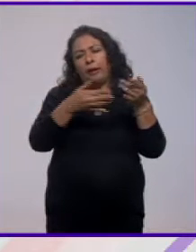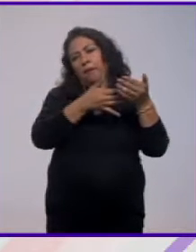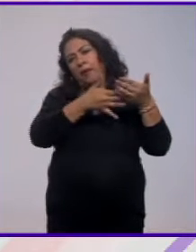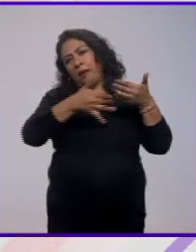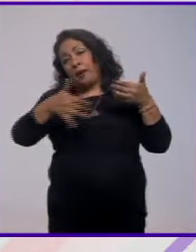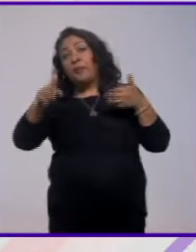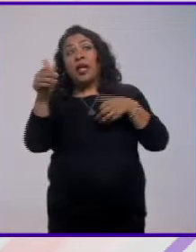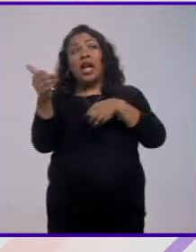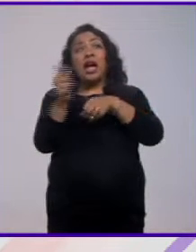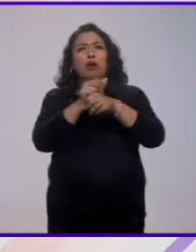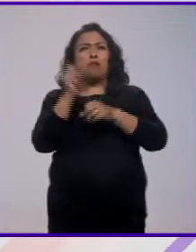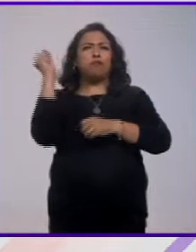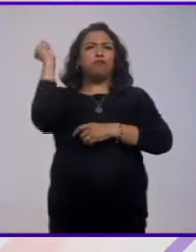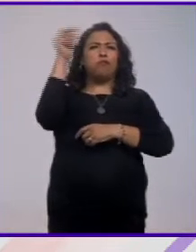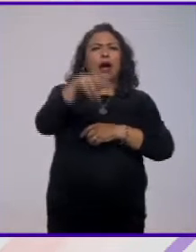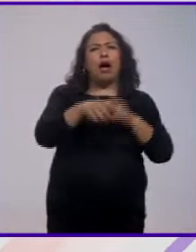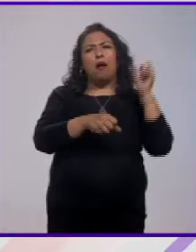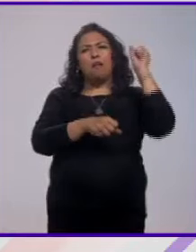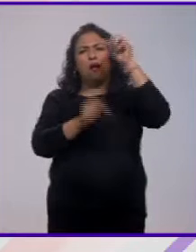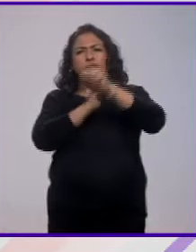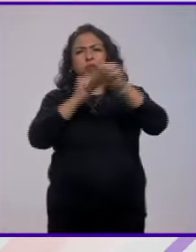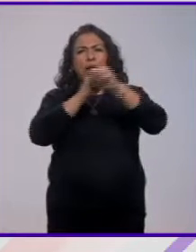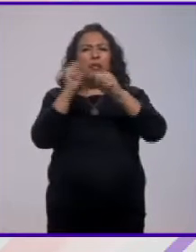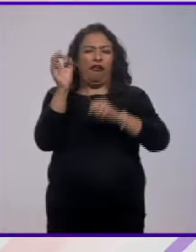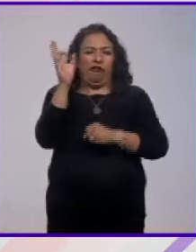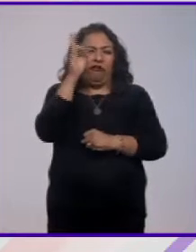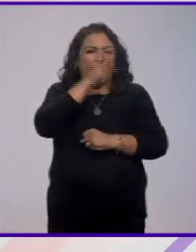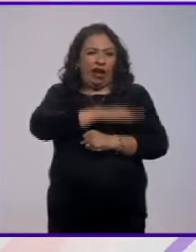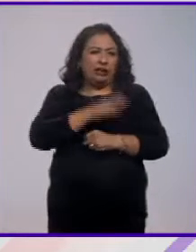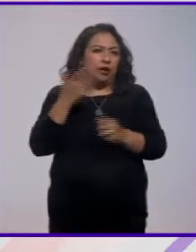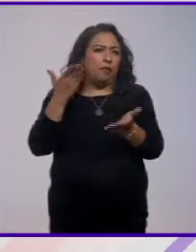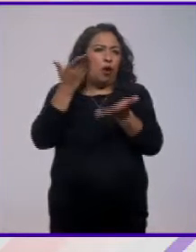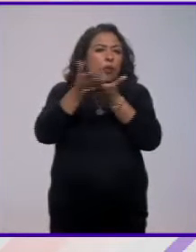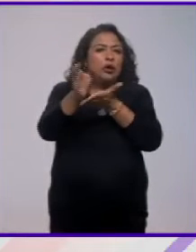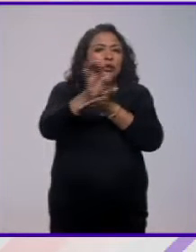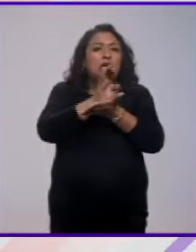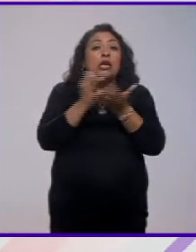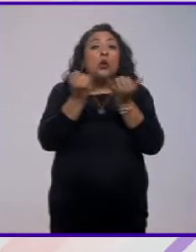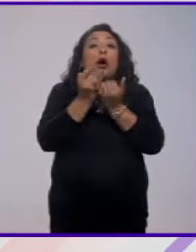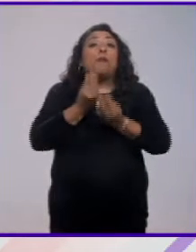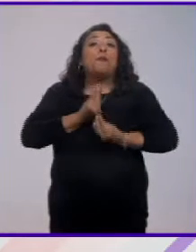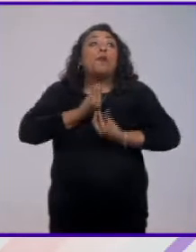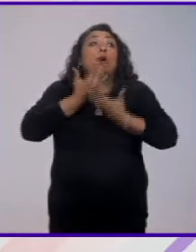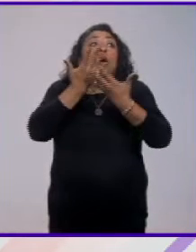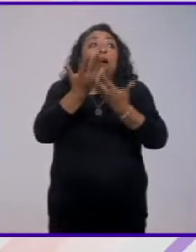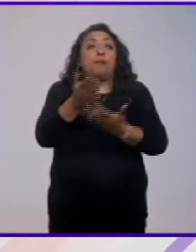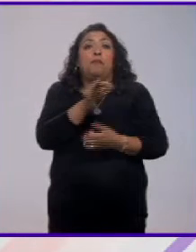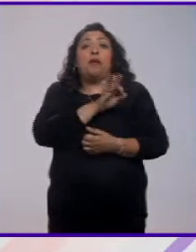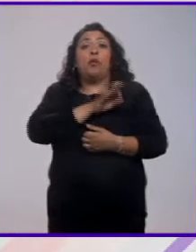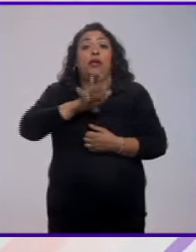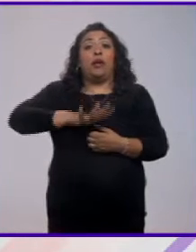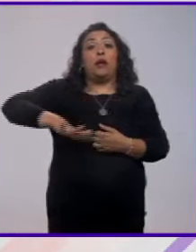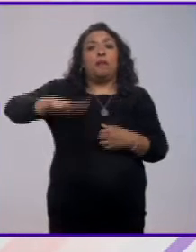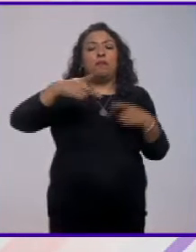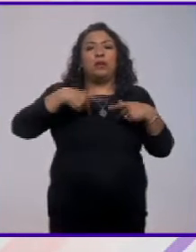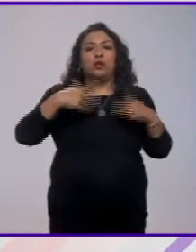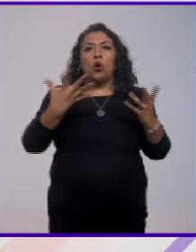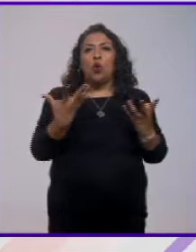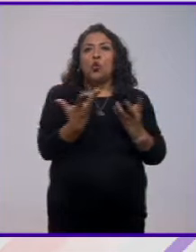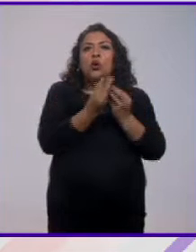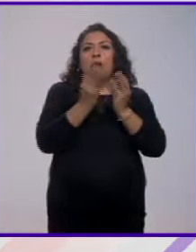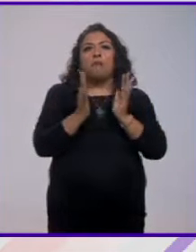los actores lanzan bombas falsas, propuesta escénica y al mismo tiempo poética que permiten al público